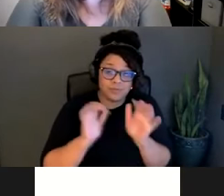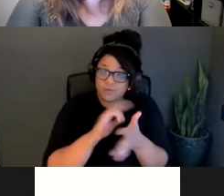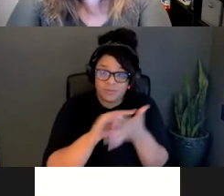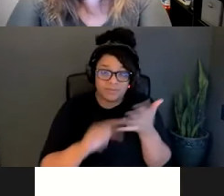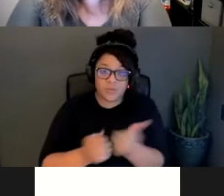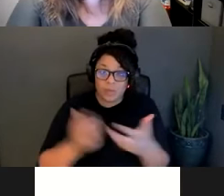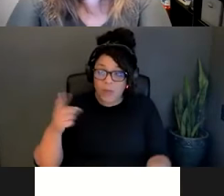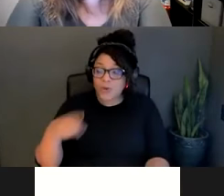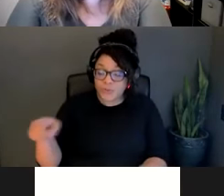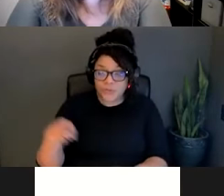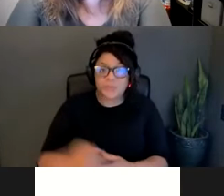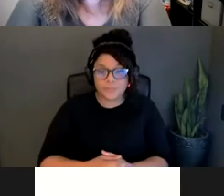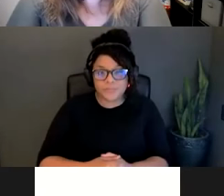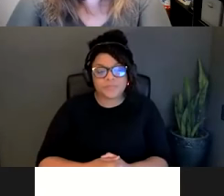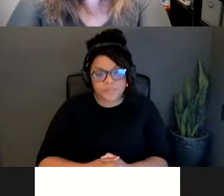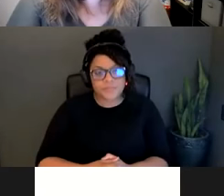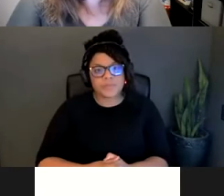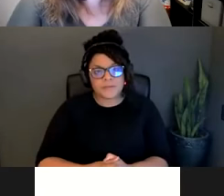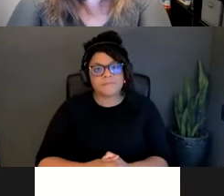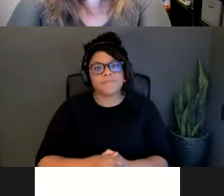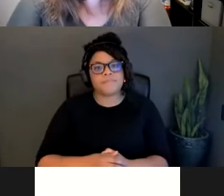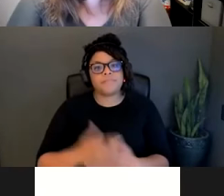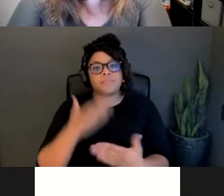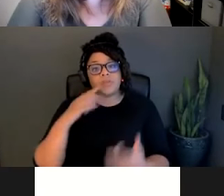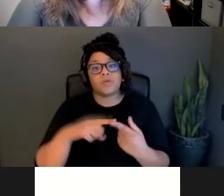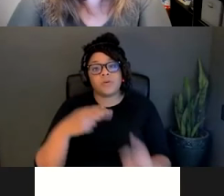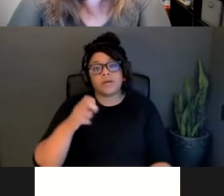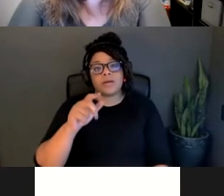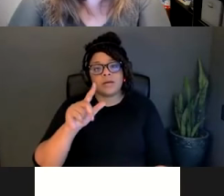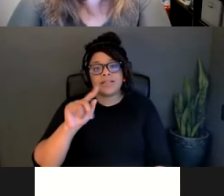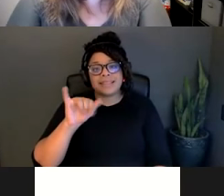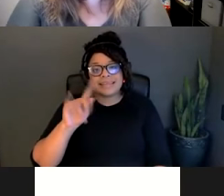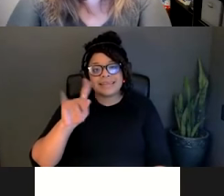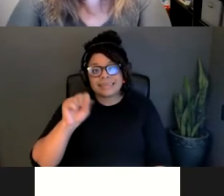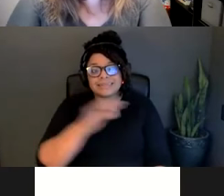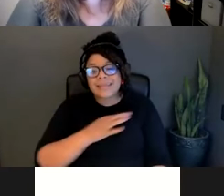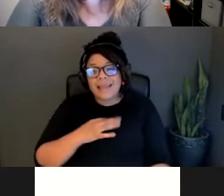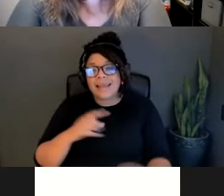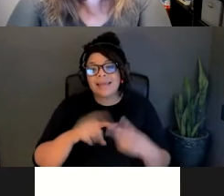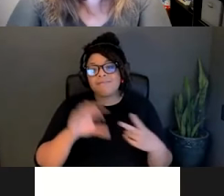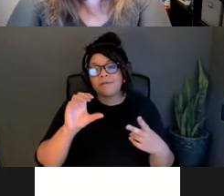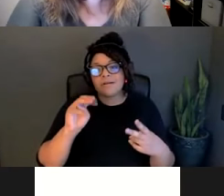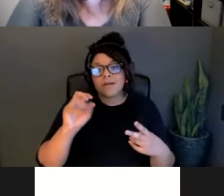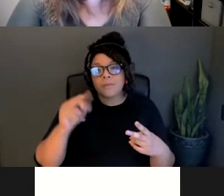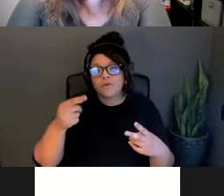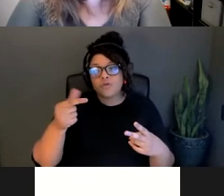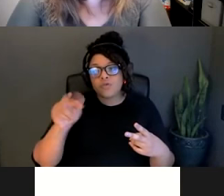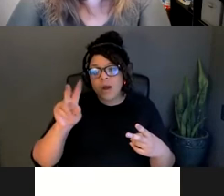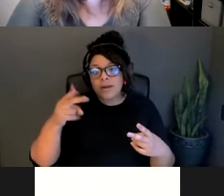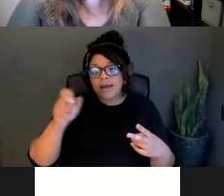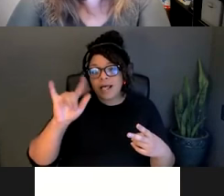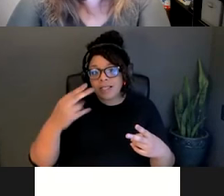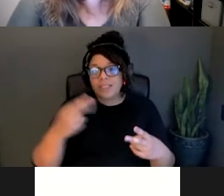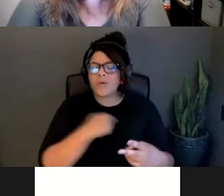you. To Healthi Kids staff and the team at Common Ground Health, you are appreciated and loved so